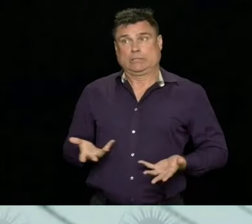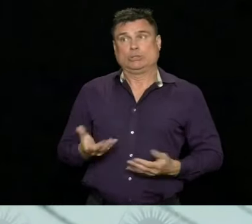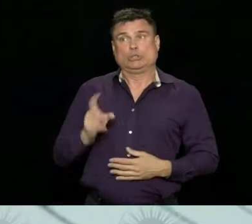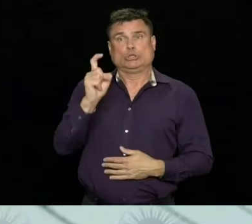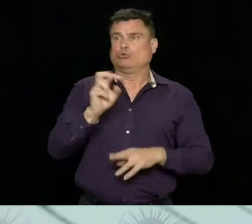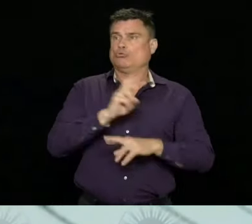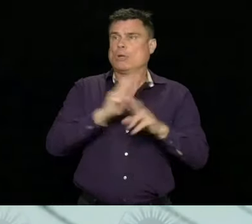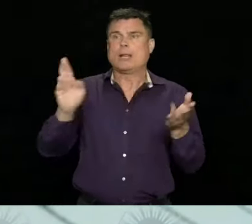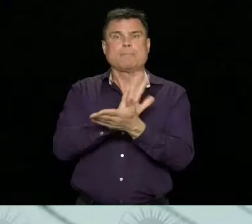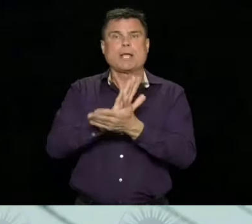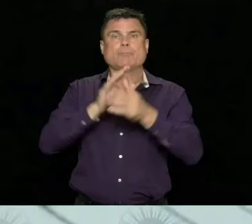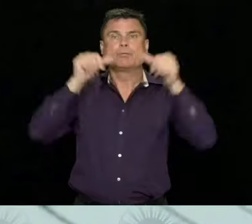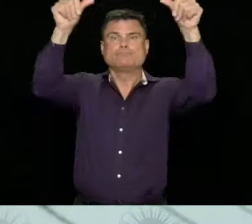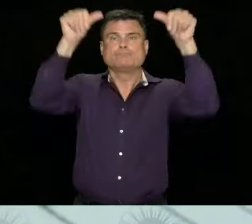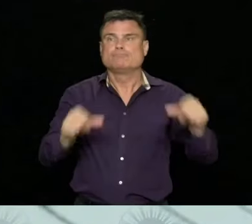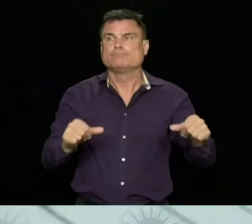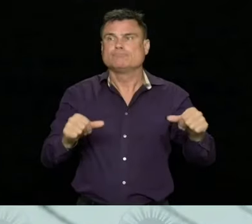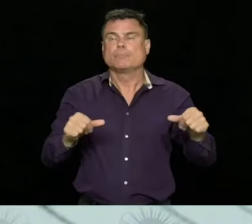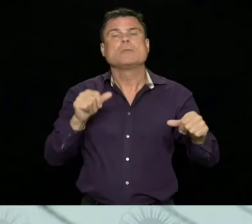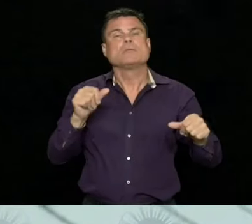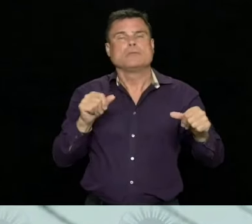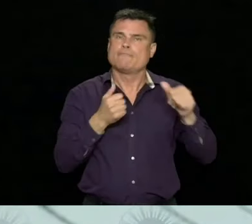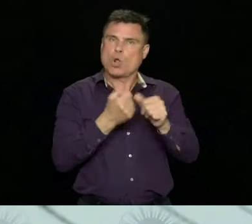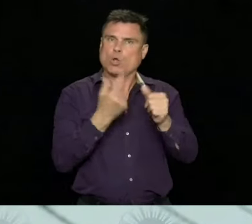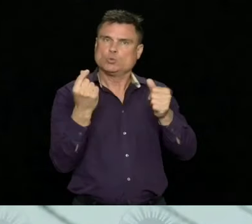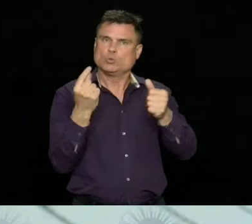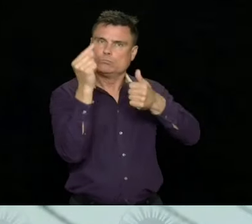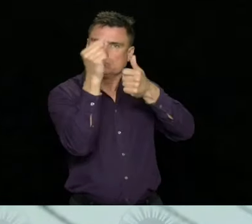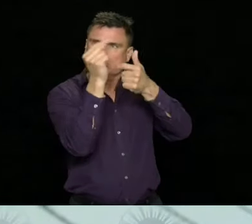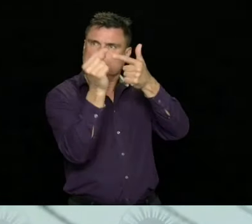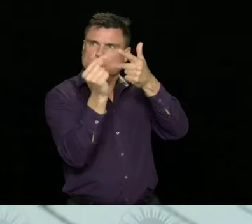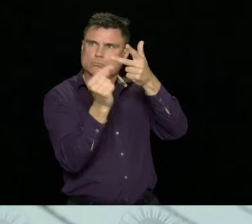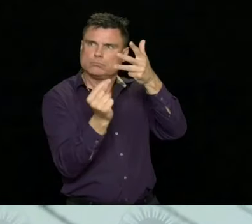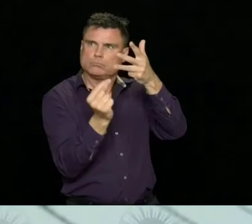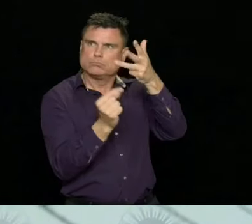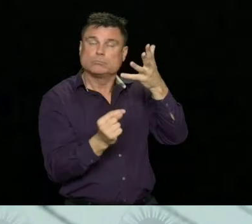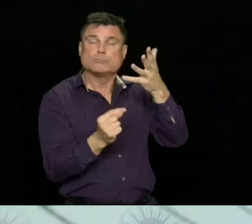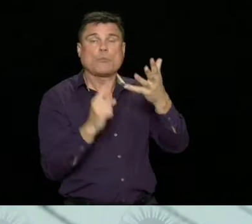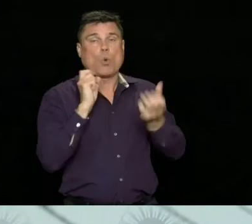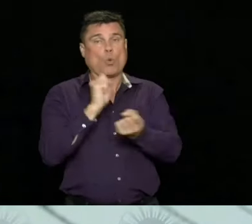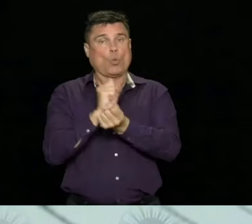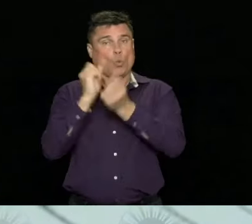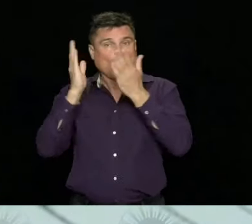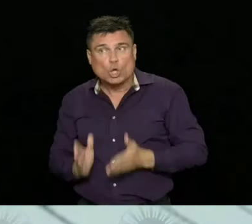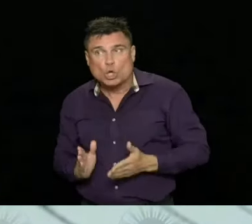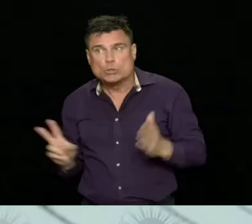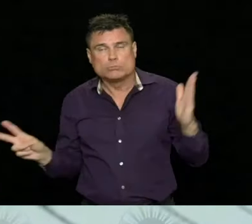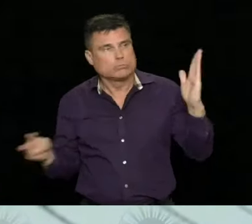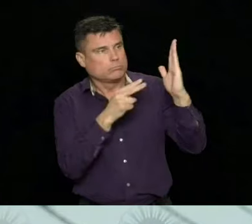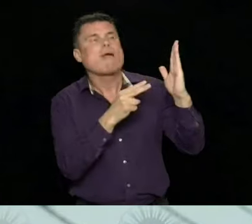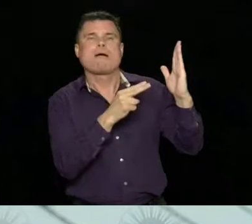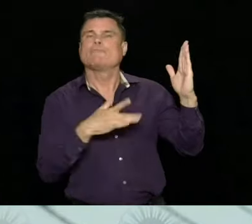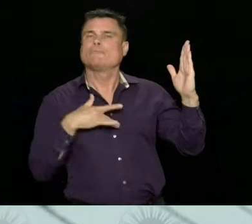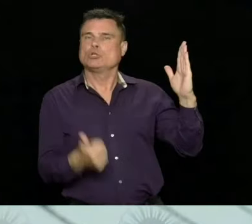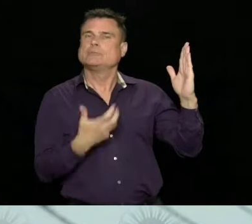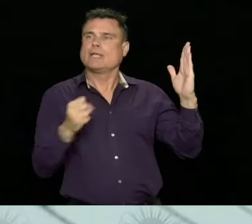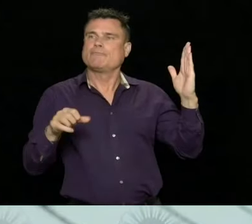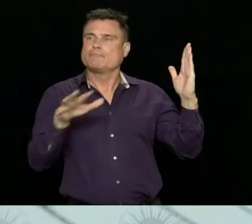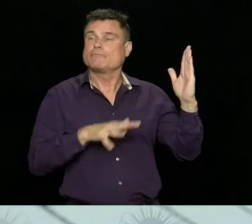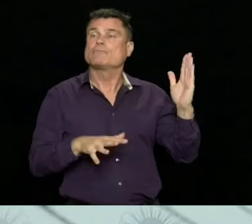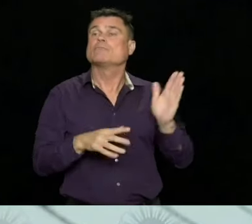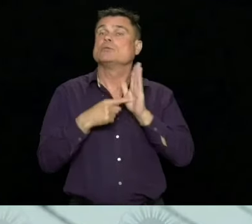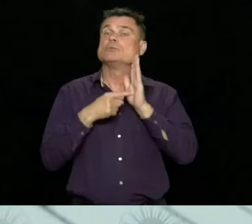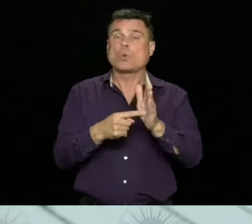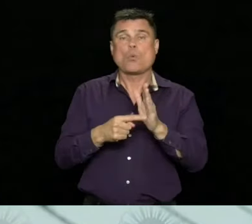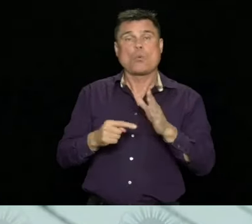and their customers can see that their safety is maintained and is looked after when they're patronizing those businesses, because that's